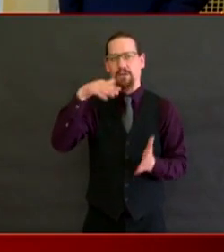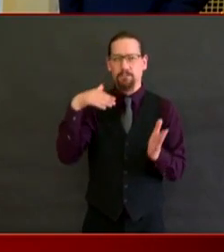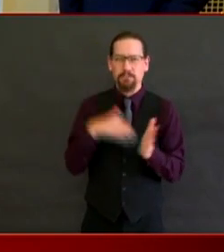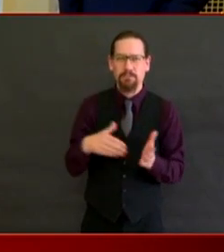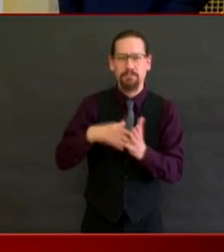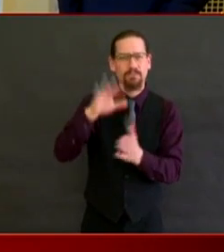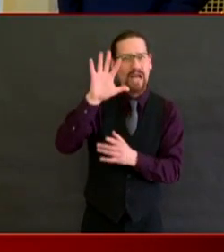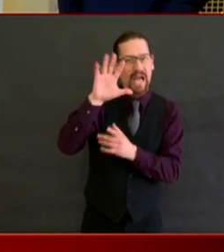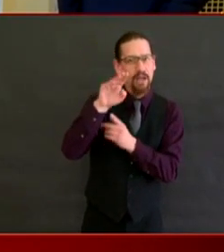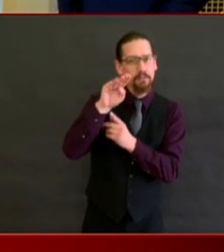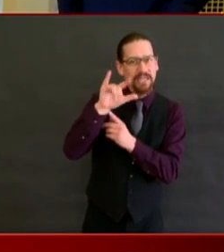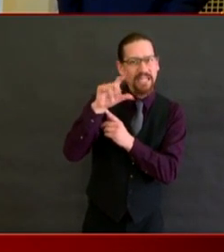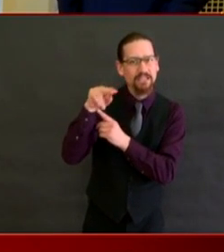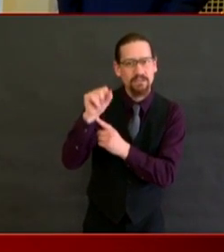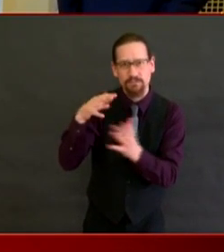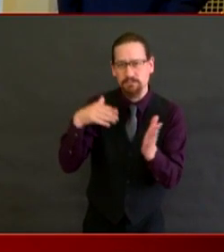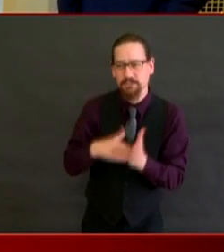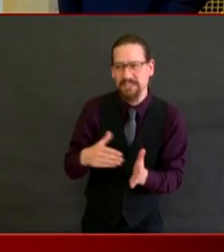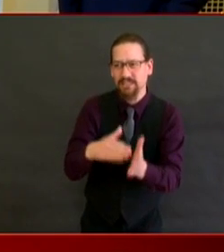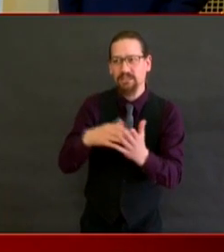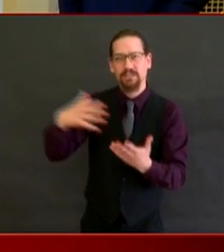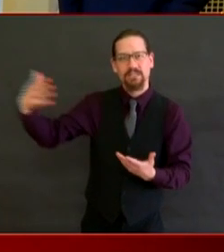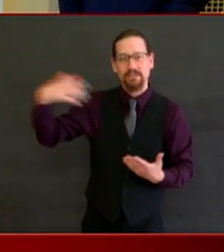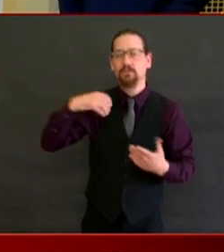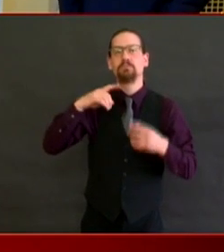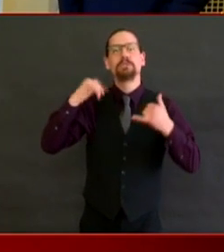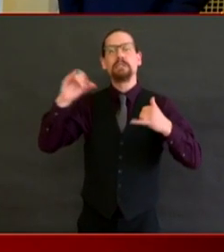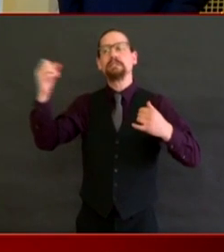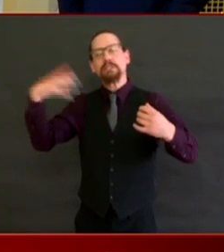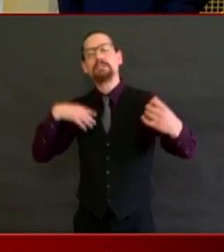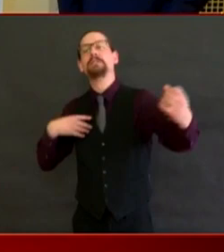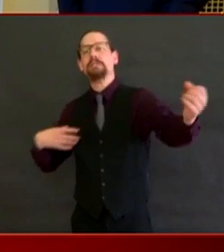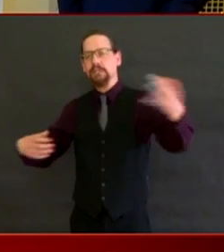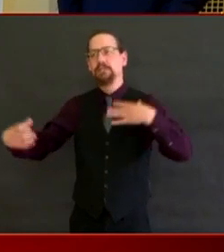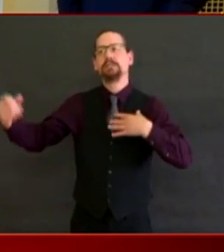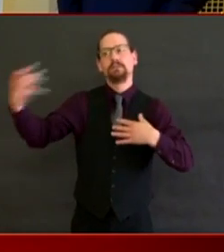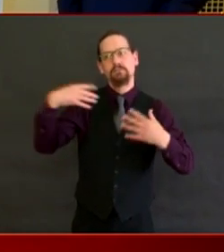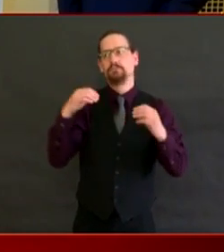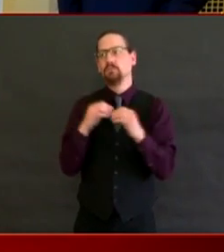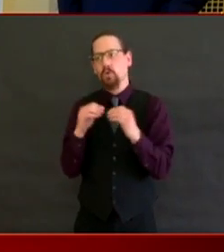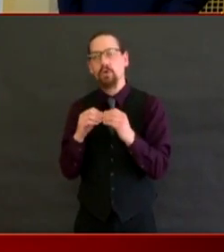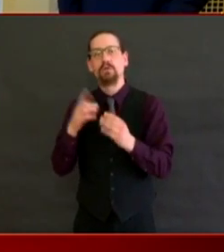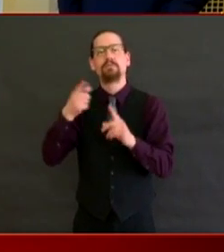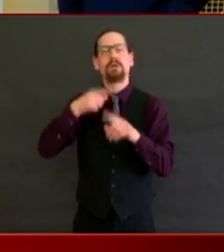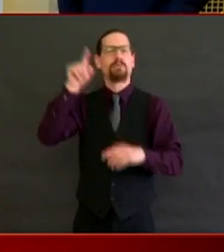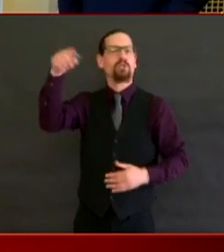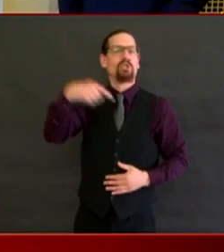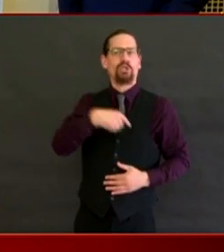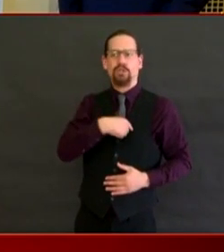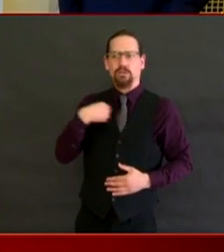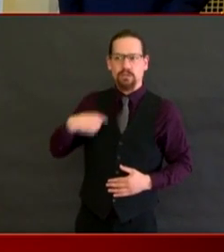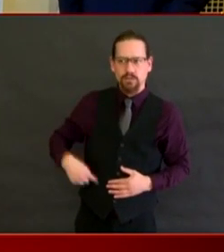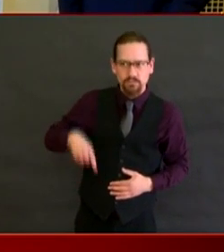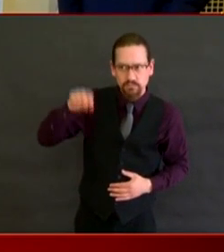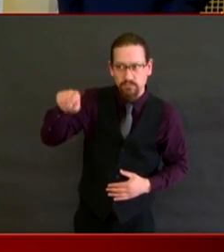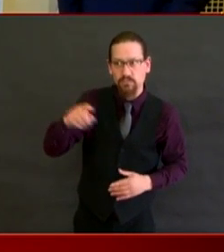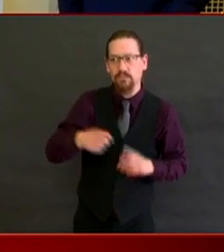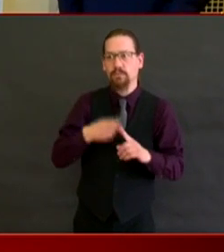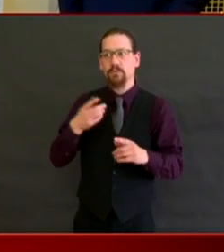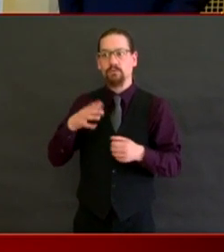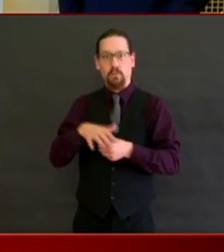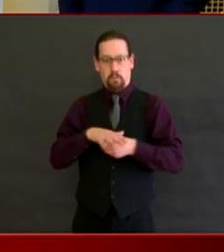taking them from wherever I can get them. Many are coming direct from China. Some we're working with